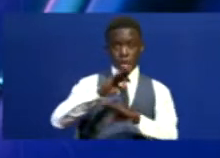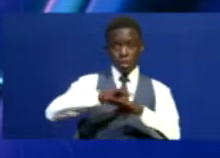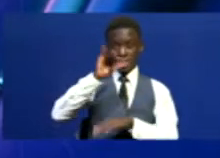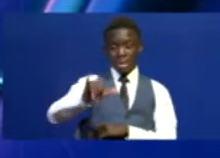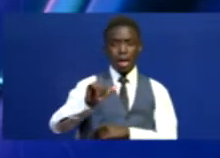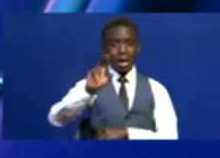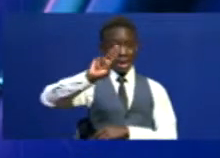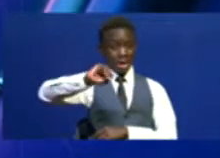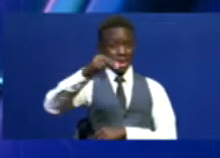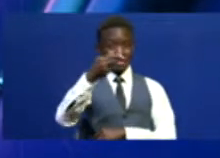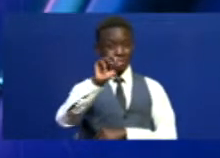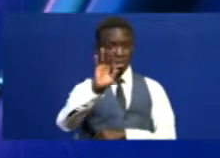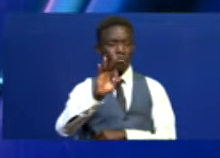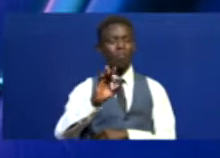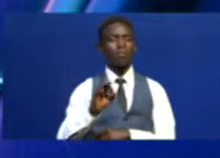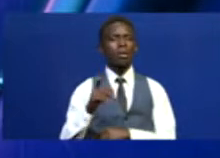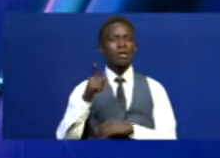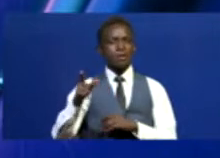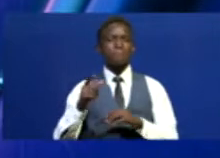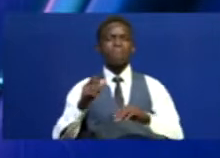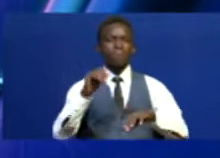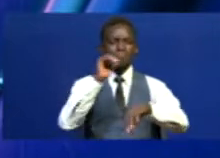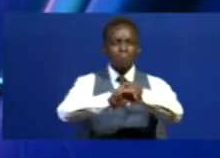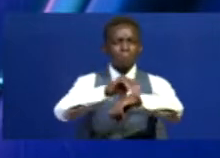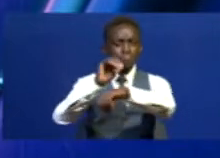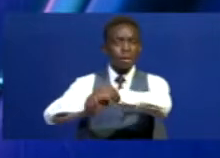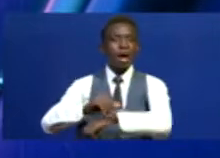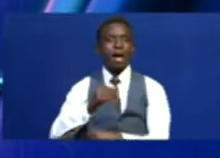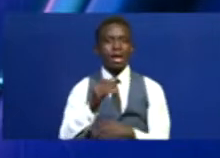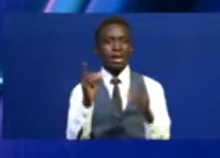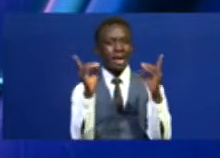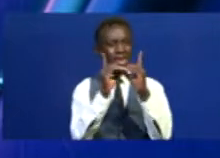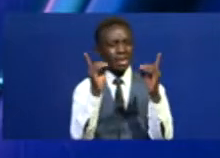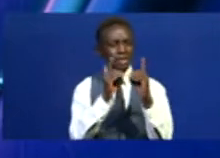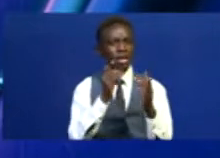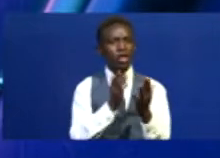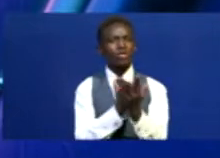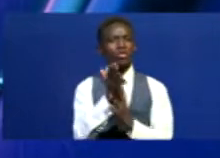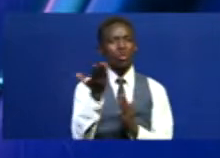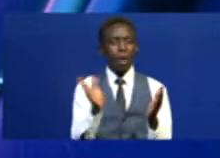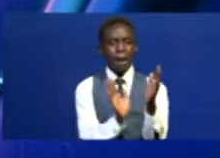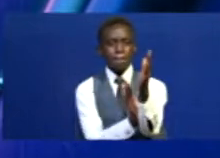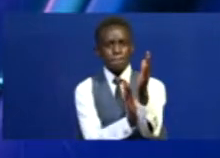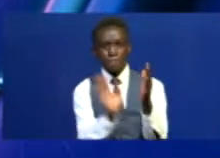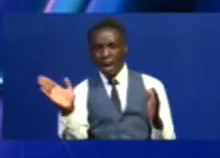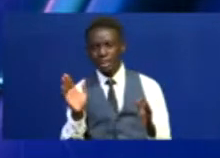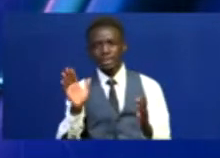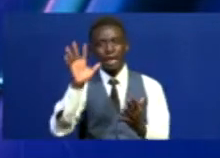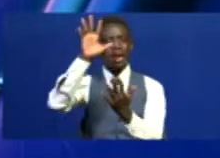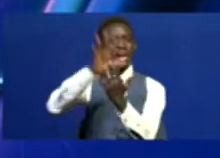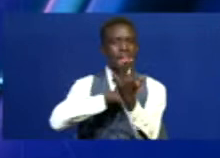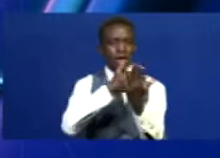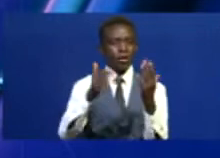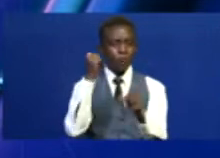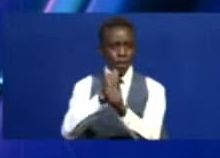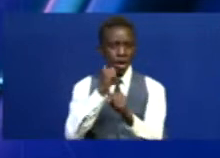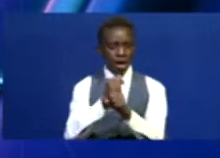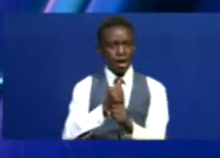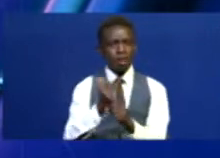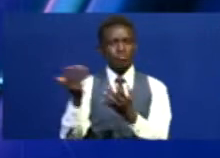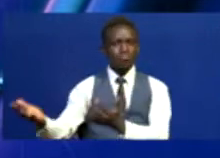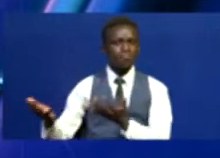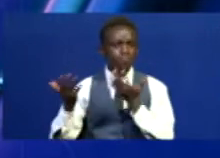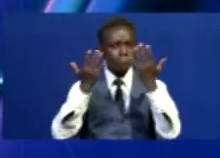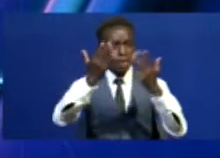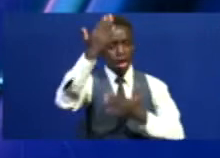was able to receive data that was submitted through the branch network to our head office for processing.